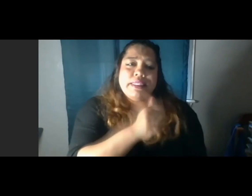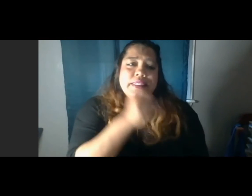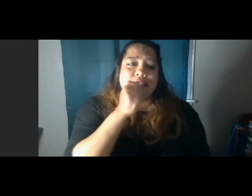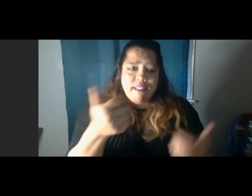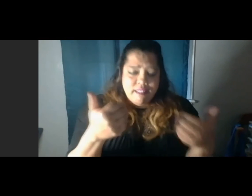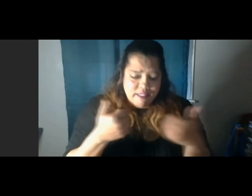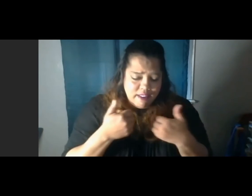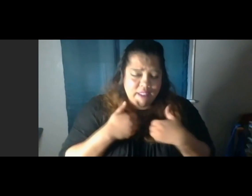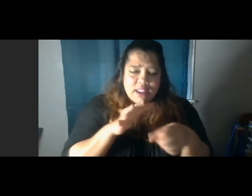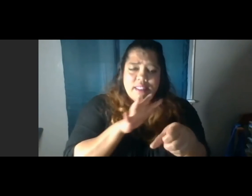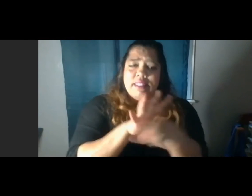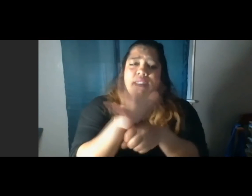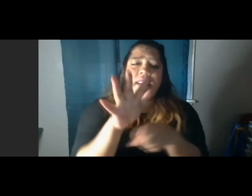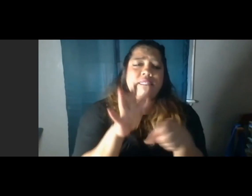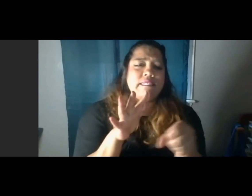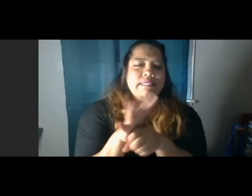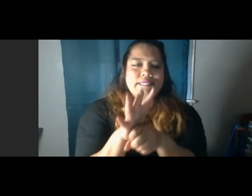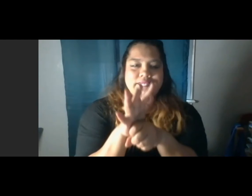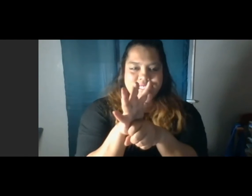I let go.